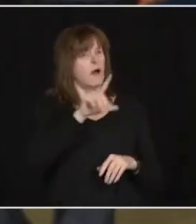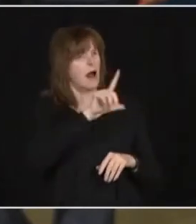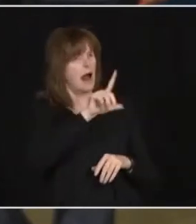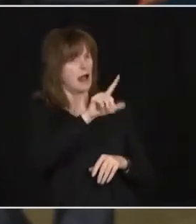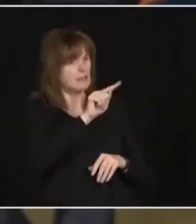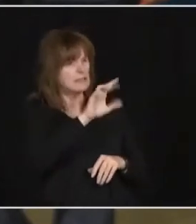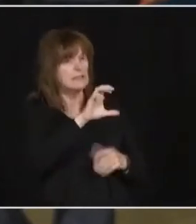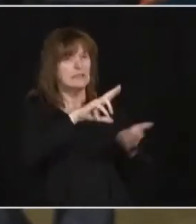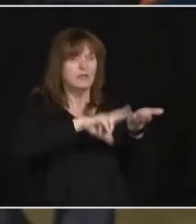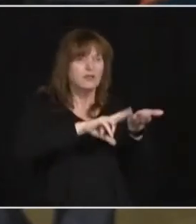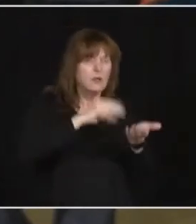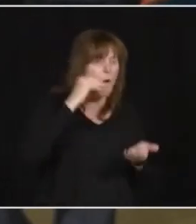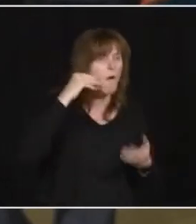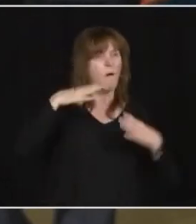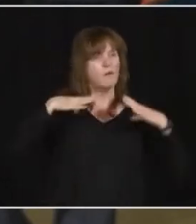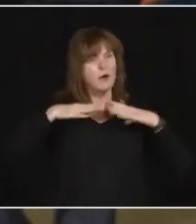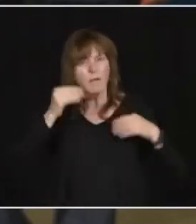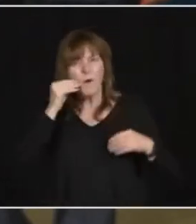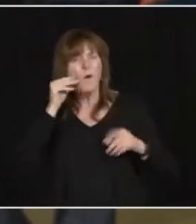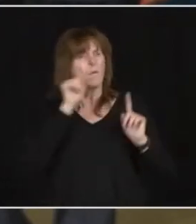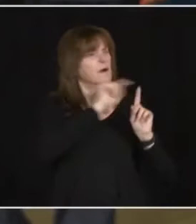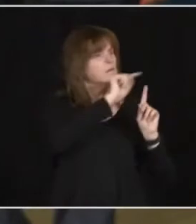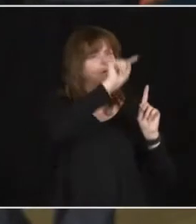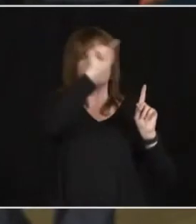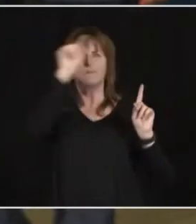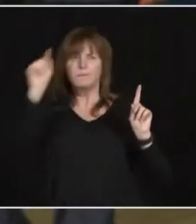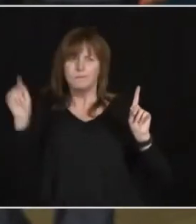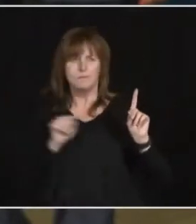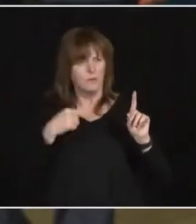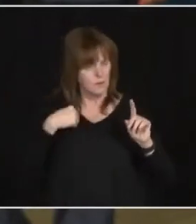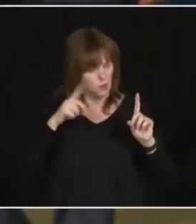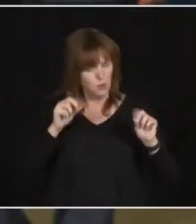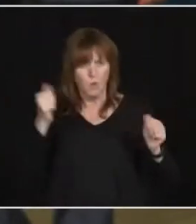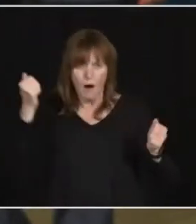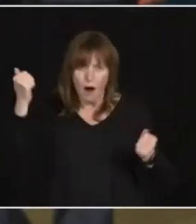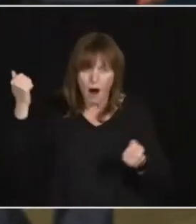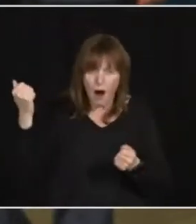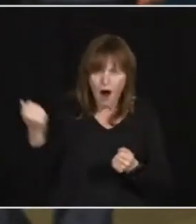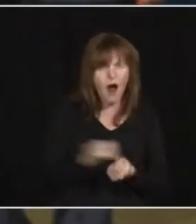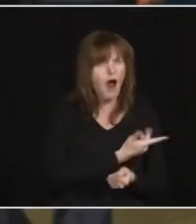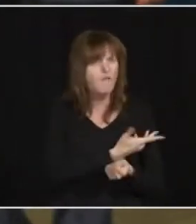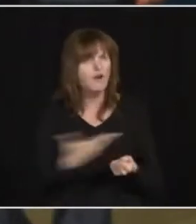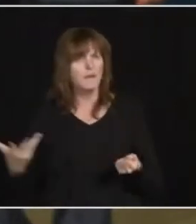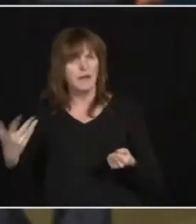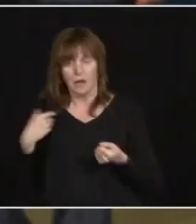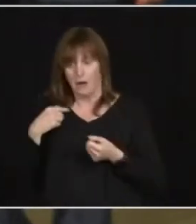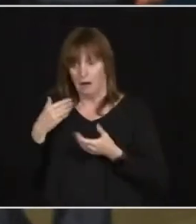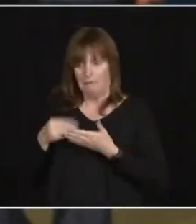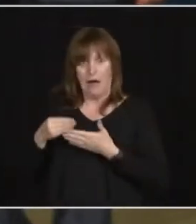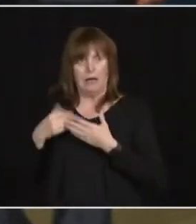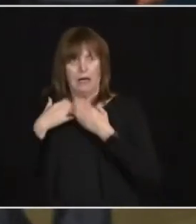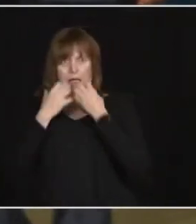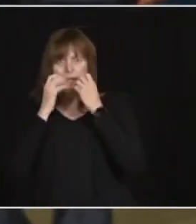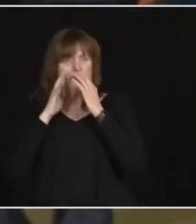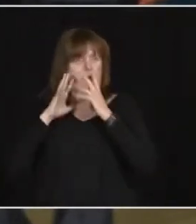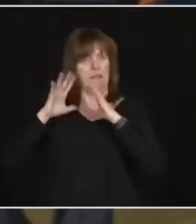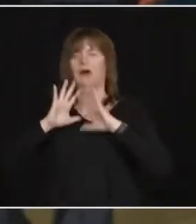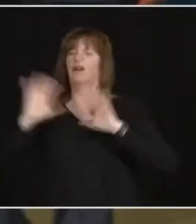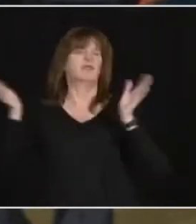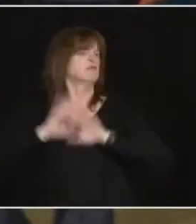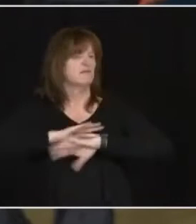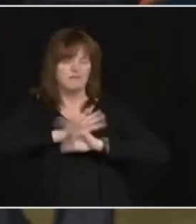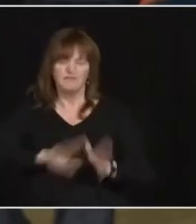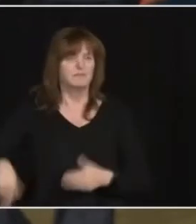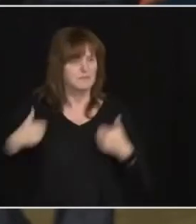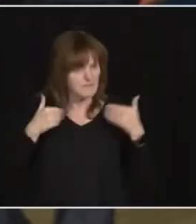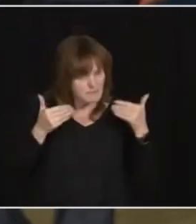Ontario. Everything is on the table, and we will spare no expense to keep our most vulnerable people